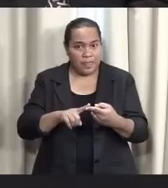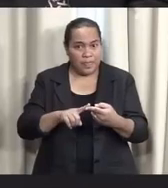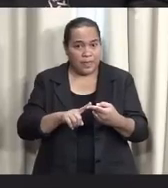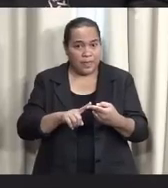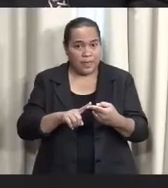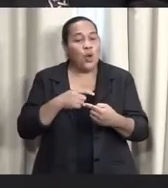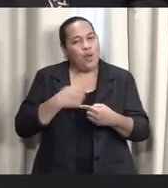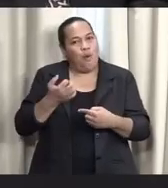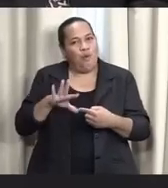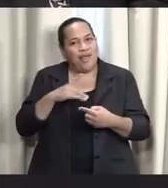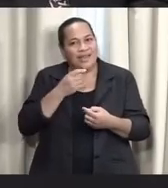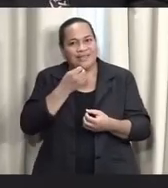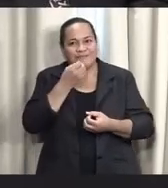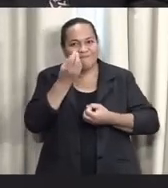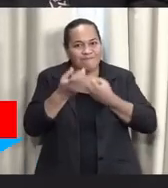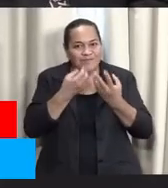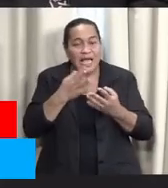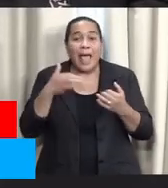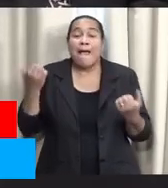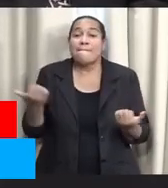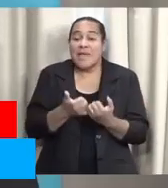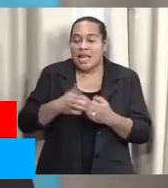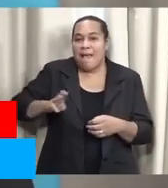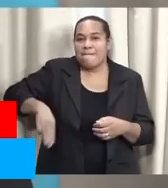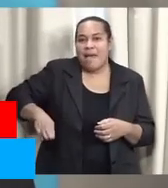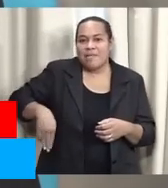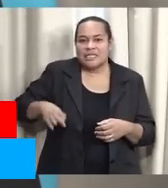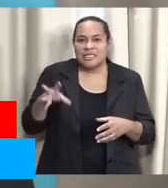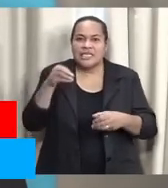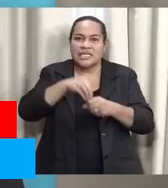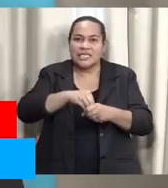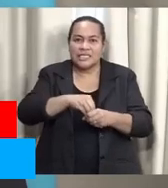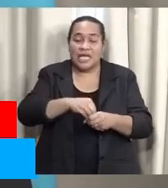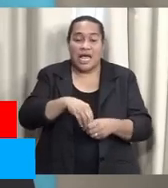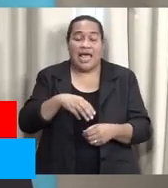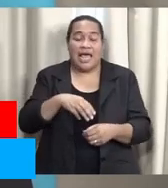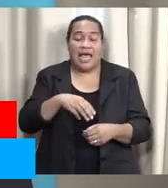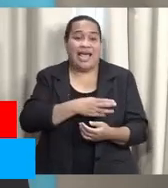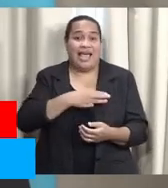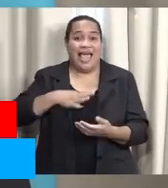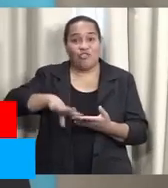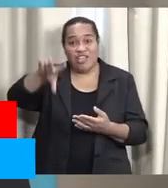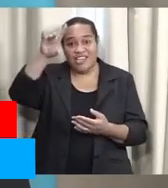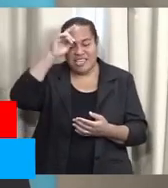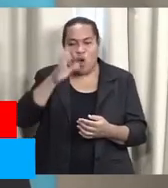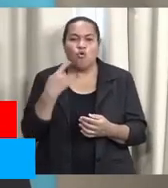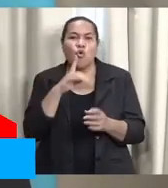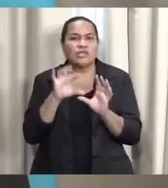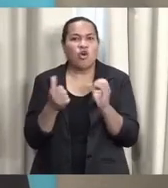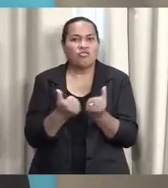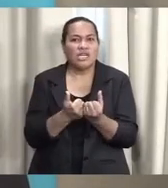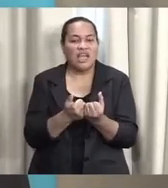we had highlighted many members of the education staff for school staff and those on contracts